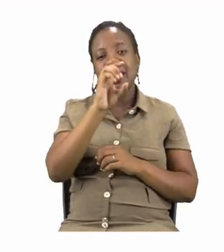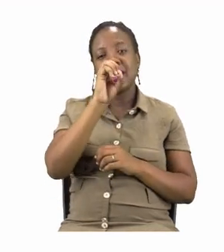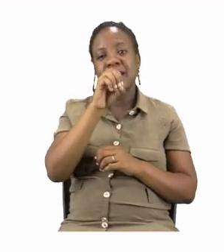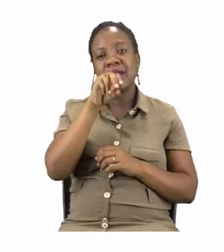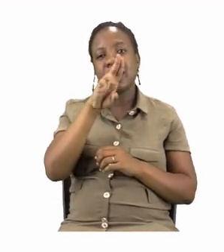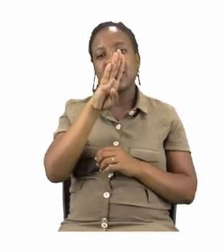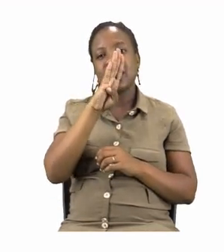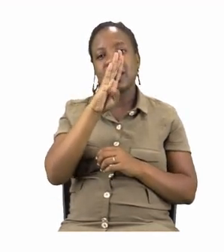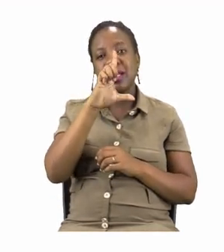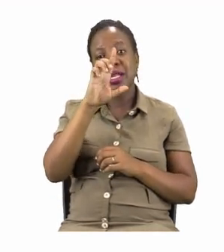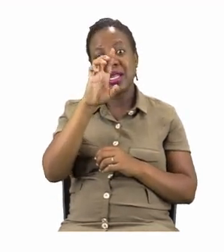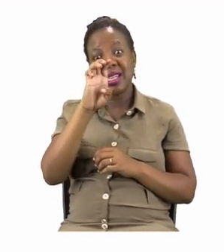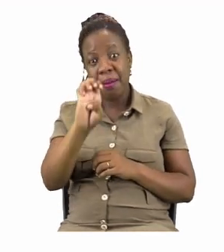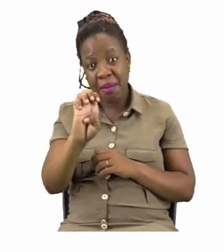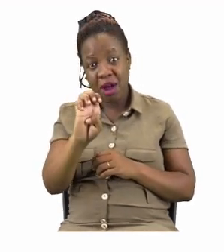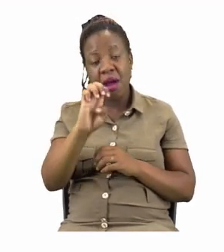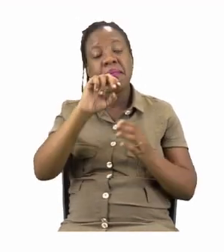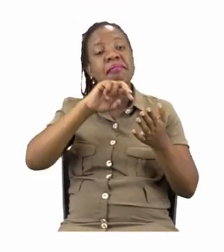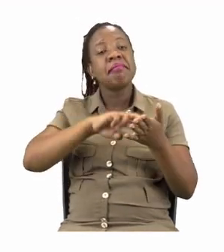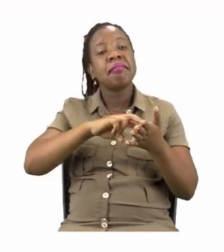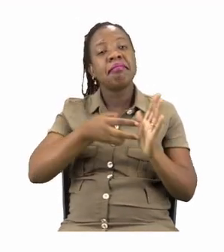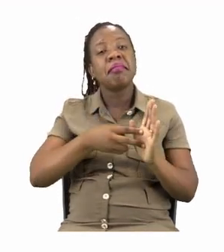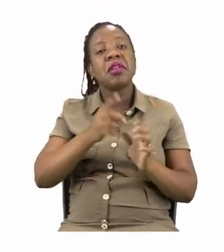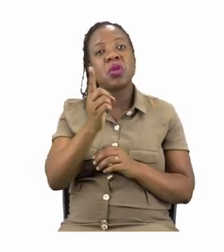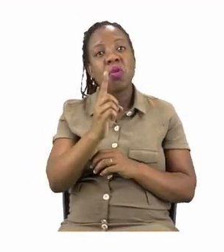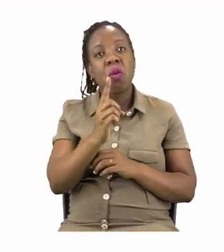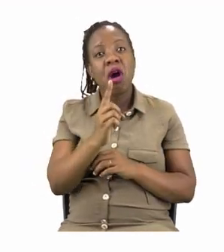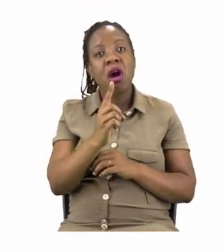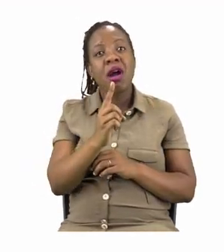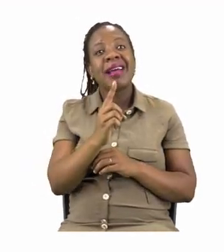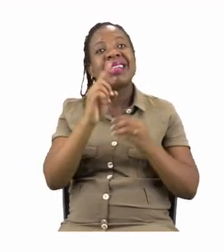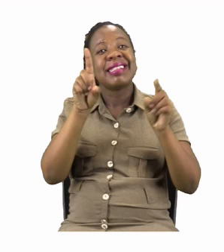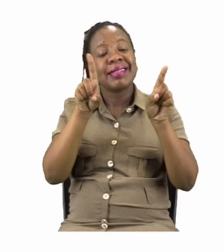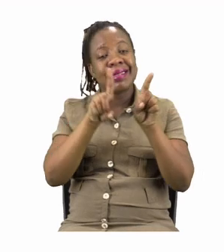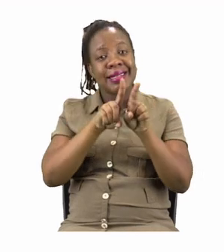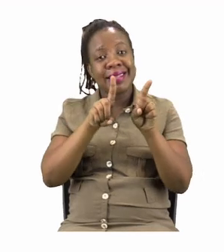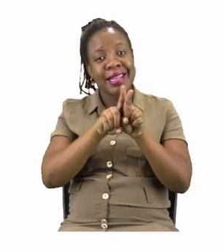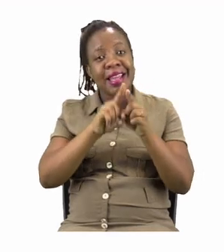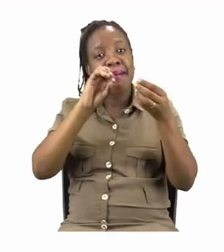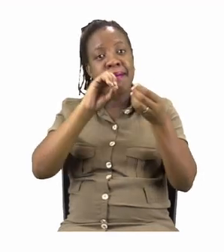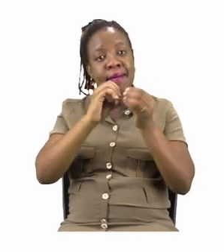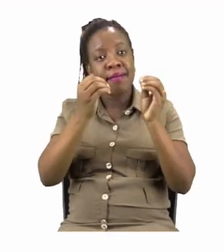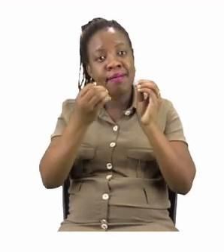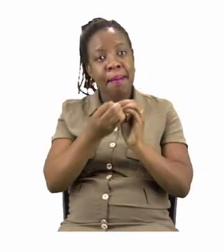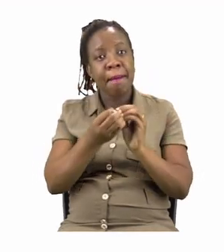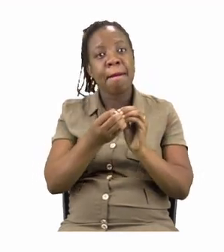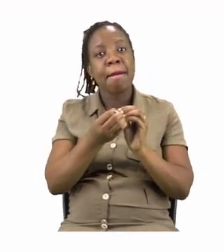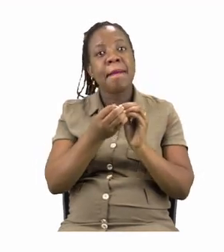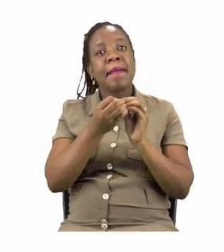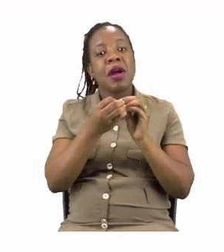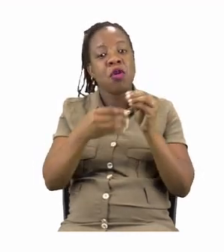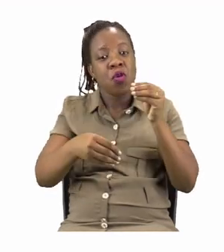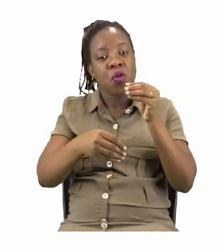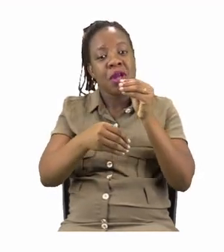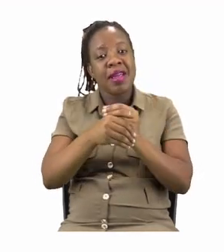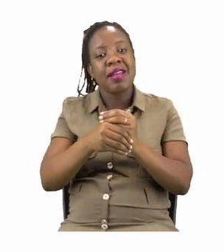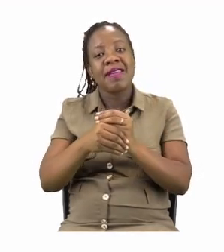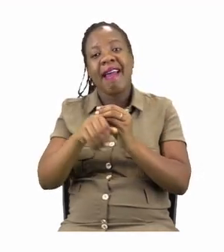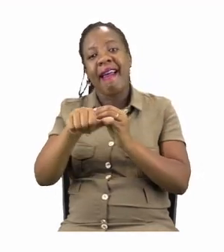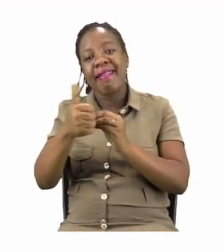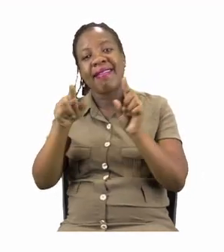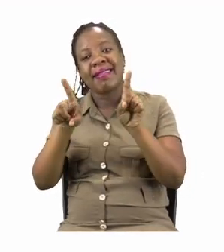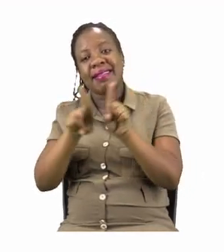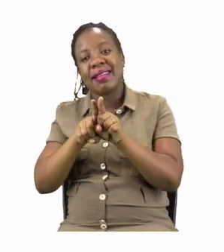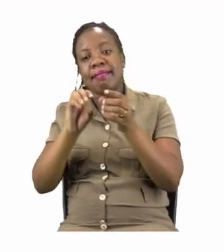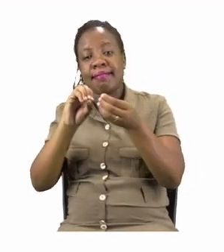means we add it together. Now let's quickly look at A. A